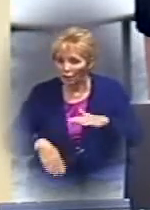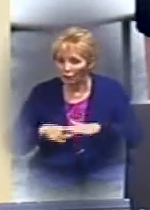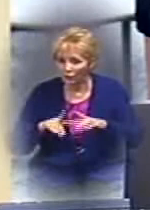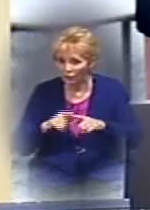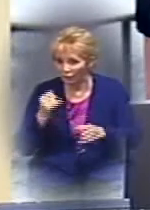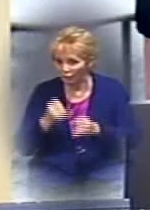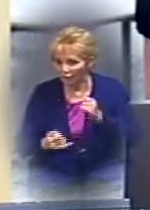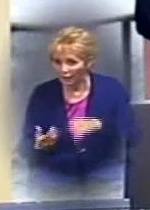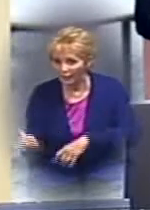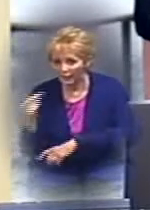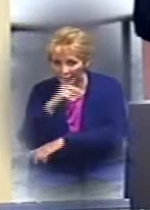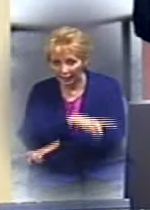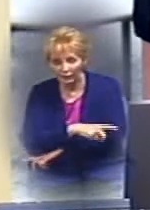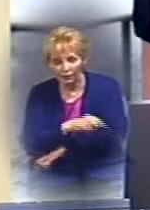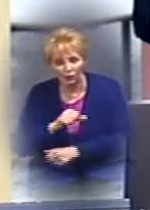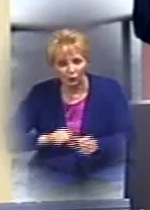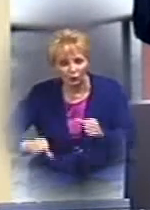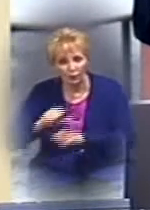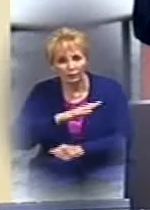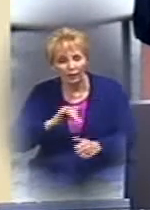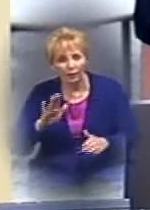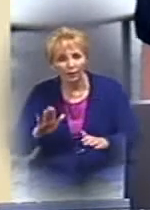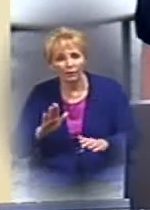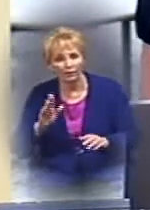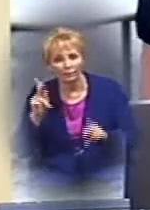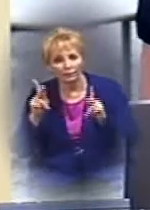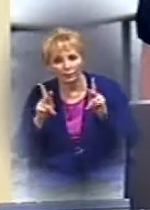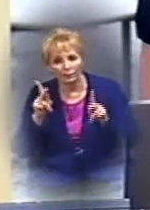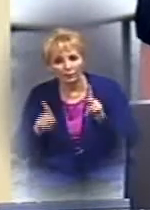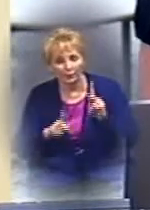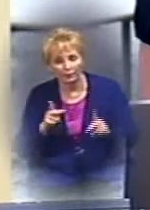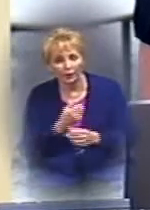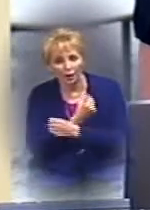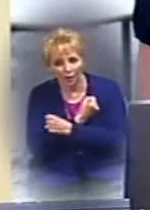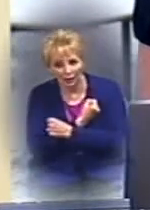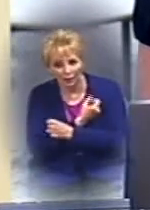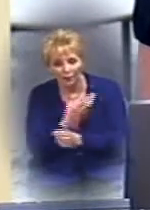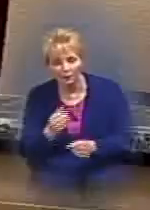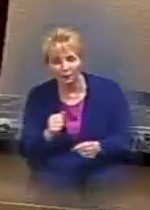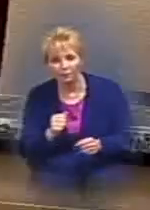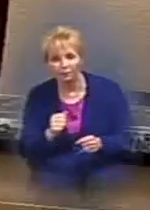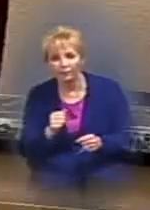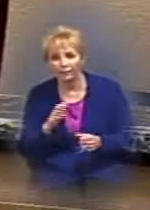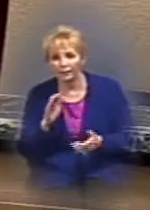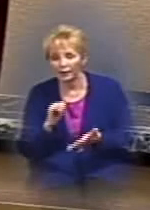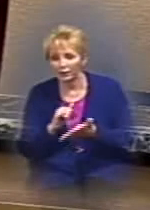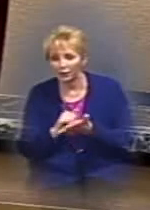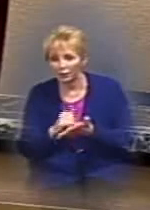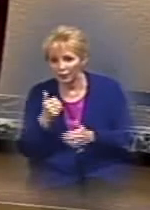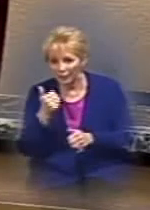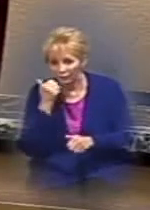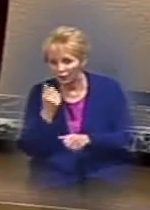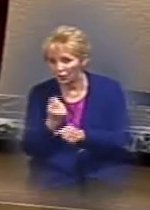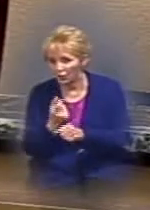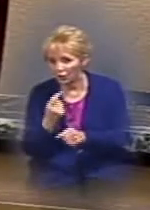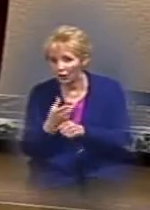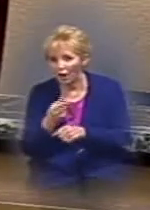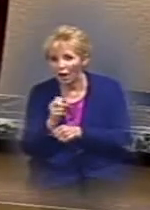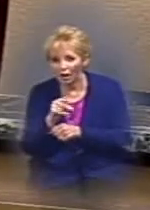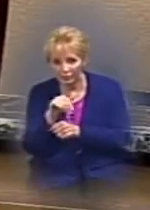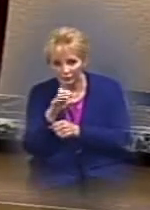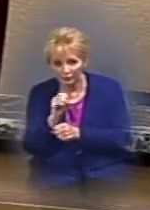final moments, surrounded and supported by the faces of loved ones, friends, and committed caregivers. And whereas each year,